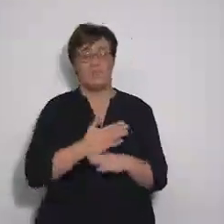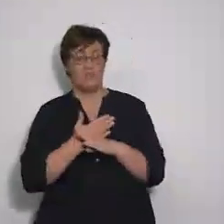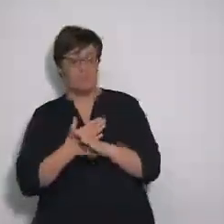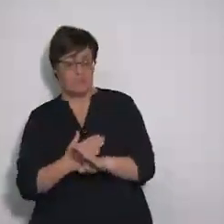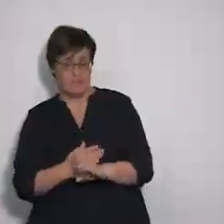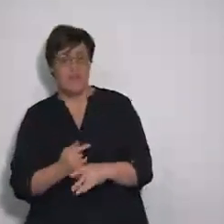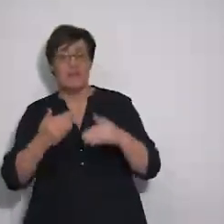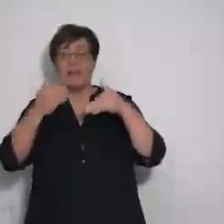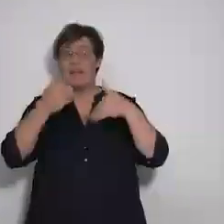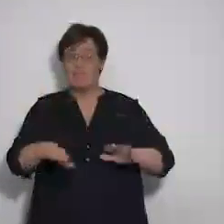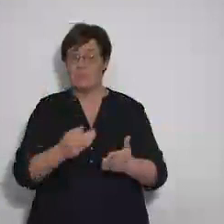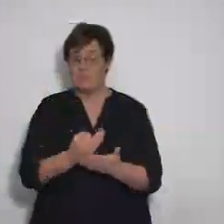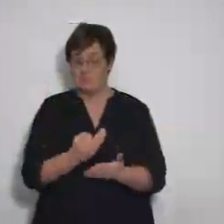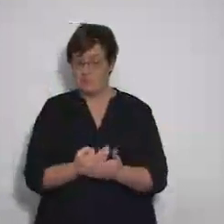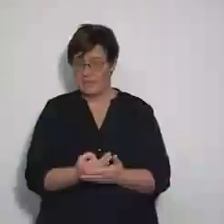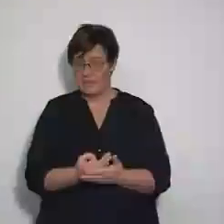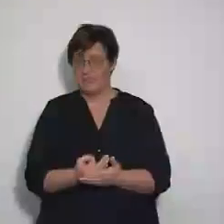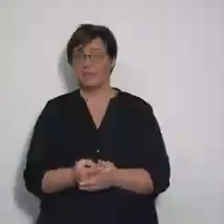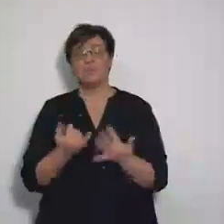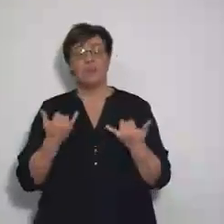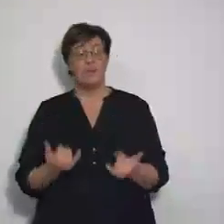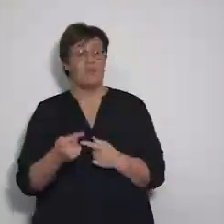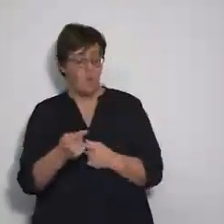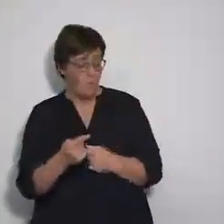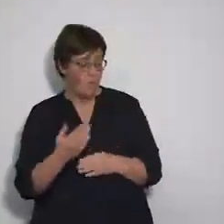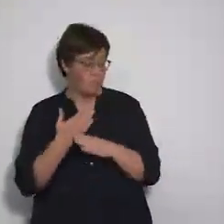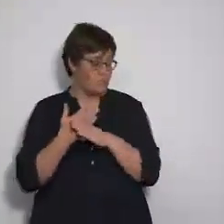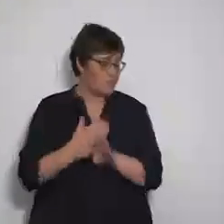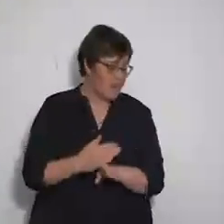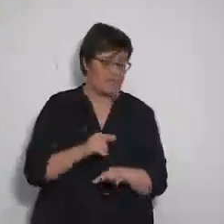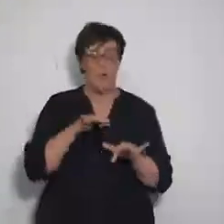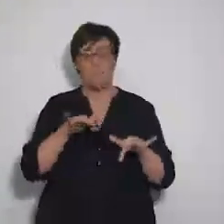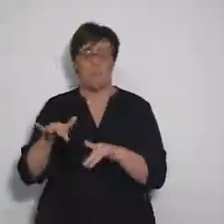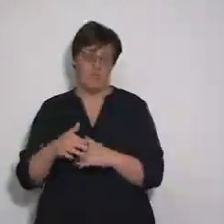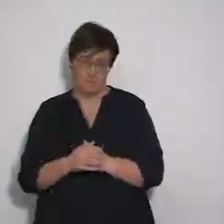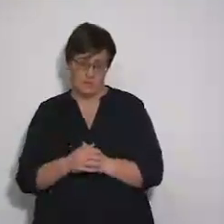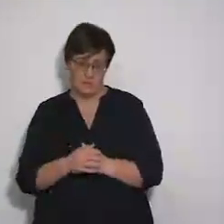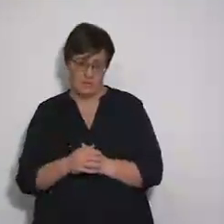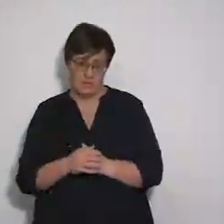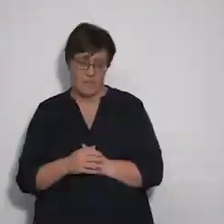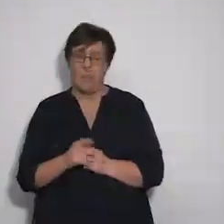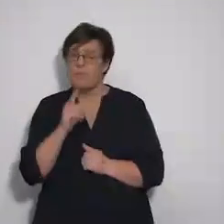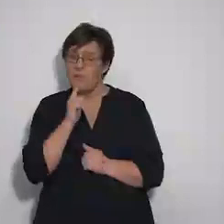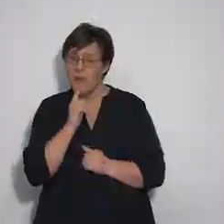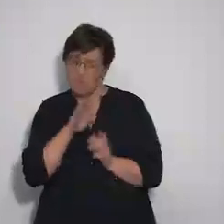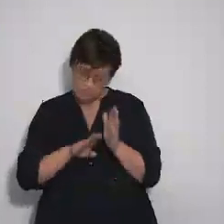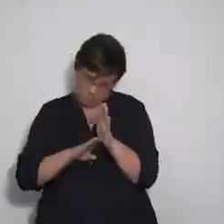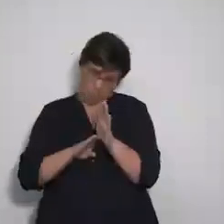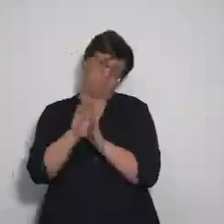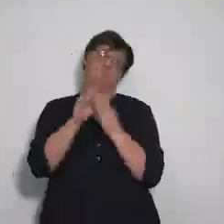environmental resistance and limiting factors are now preventing the population